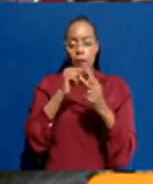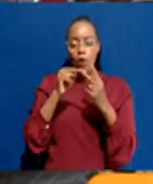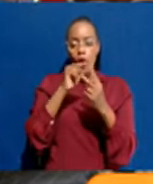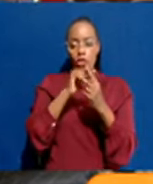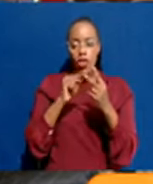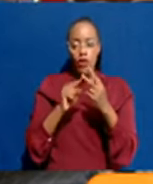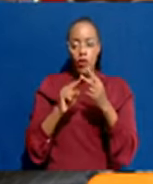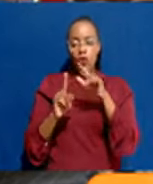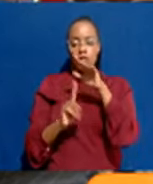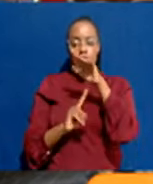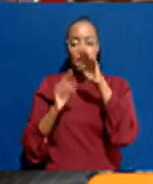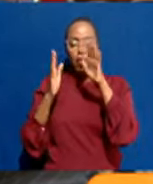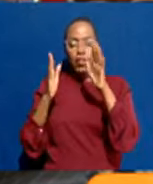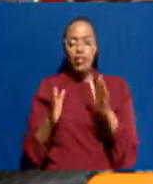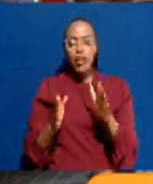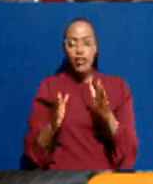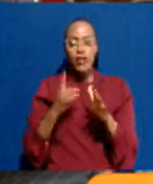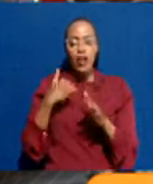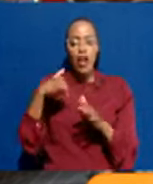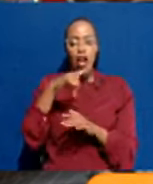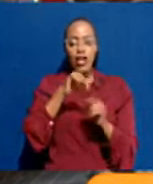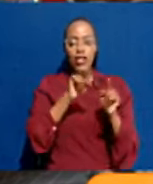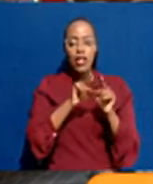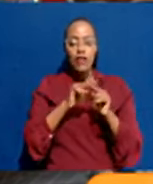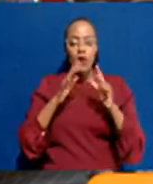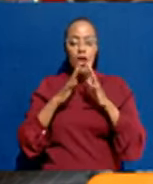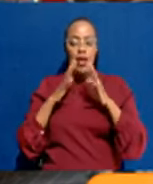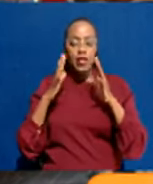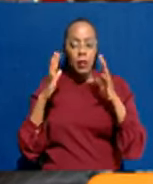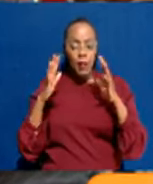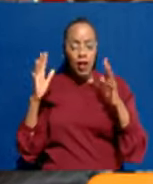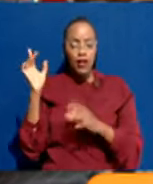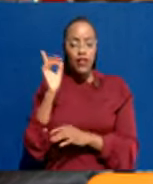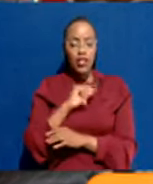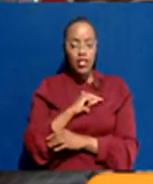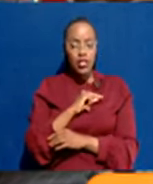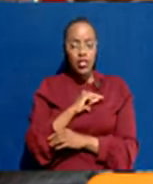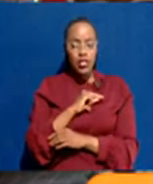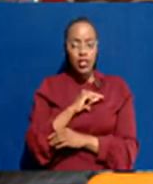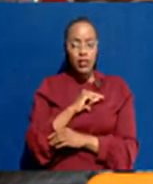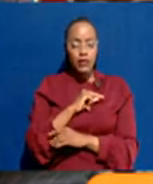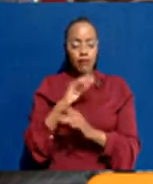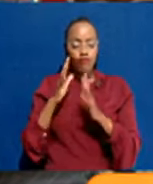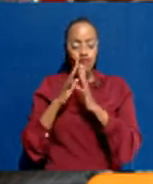was the minister, we are able to expand